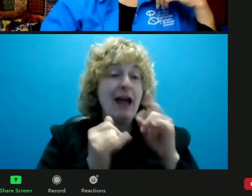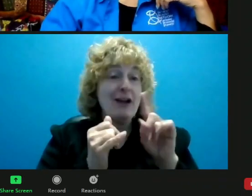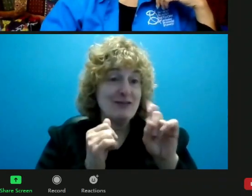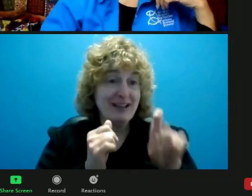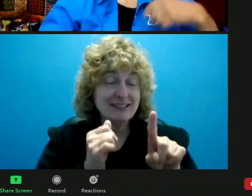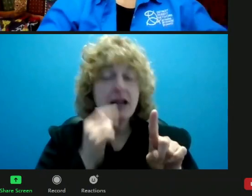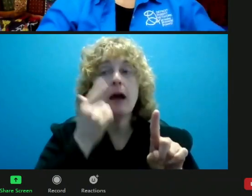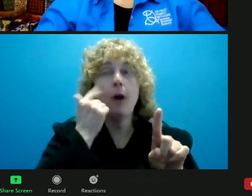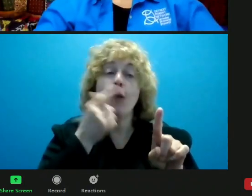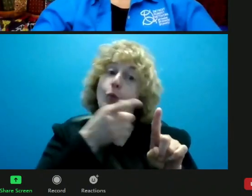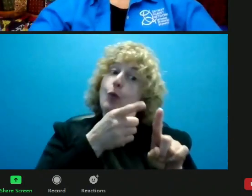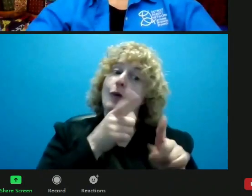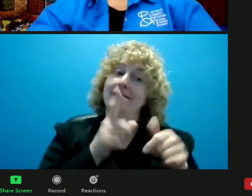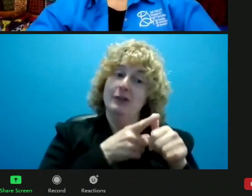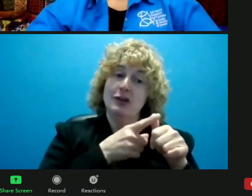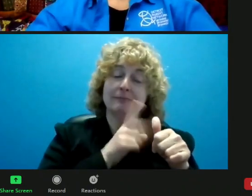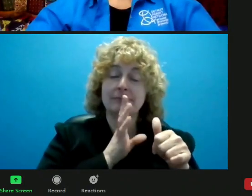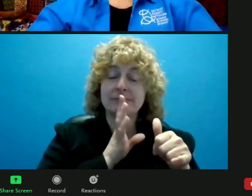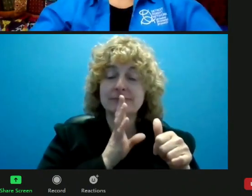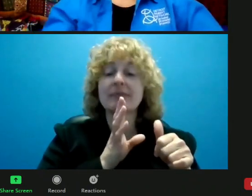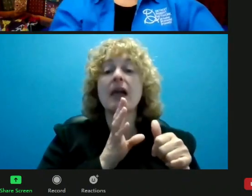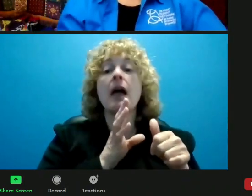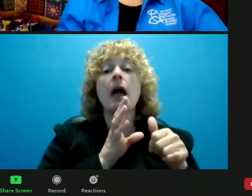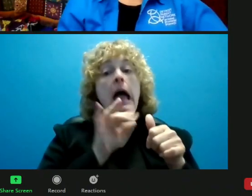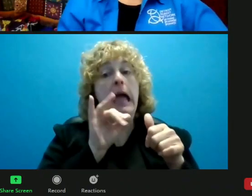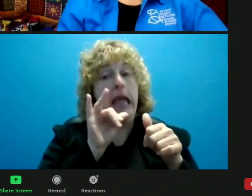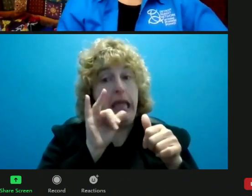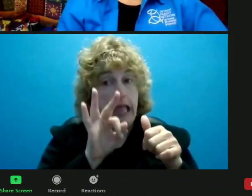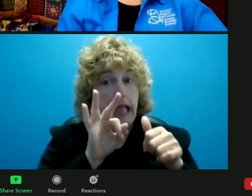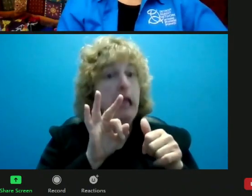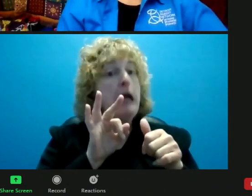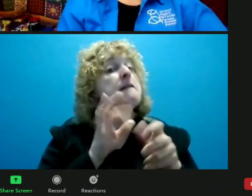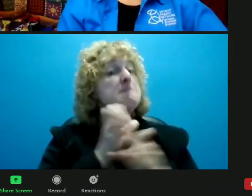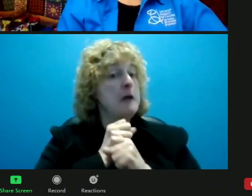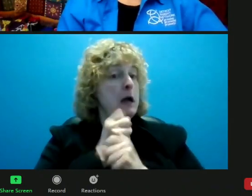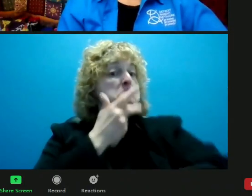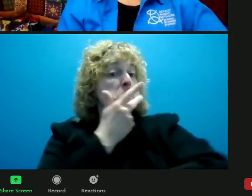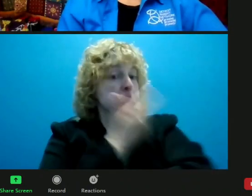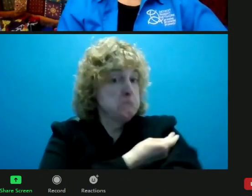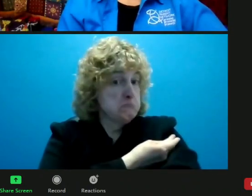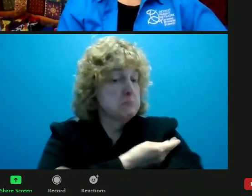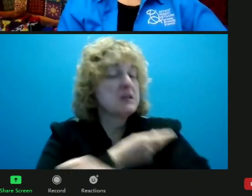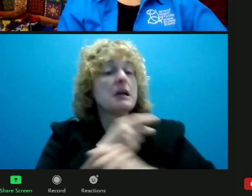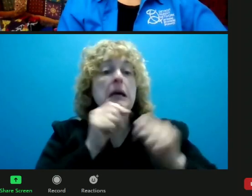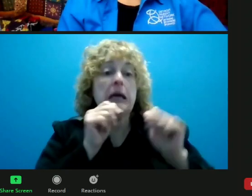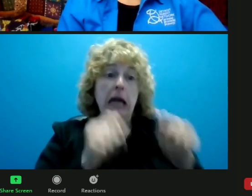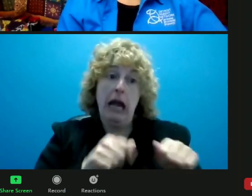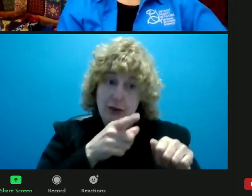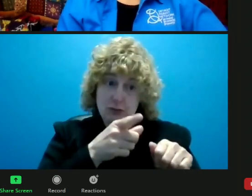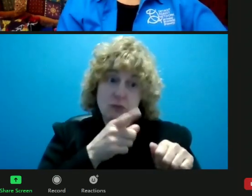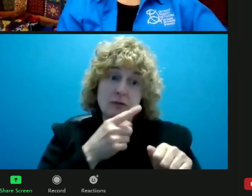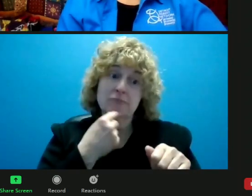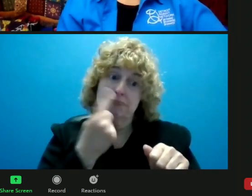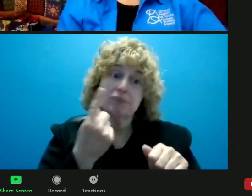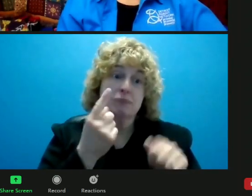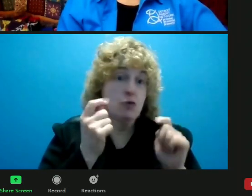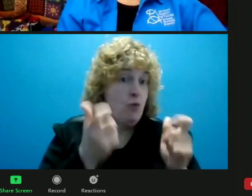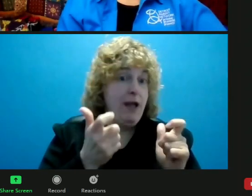cause you raised it, could, if you have gotten your vaccines, could you provide a really quick testimonial on the spot?